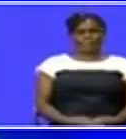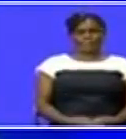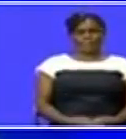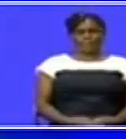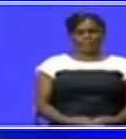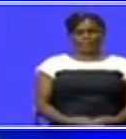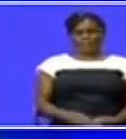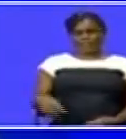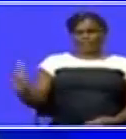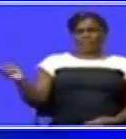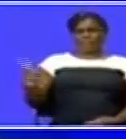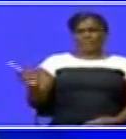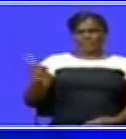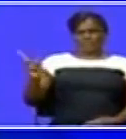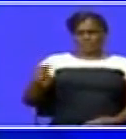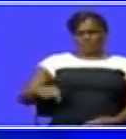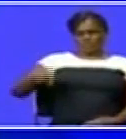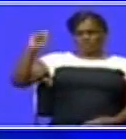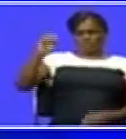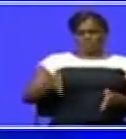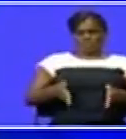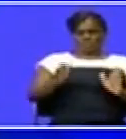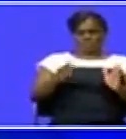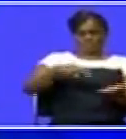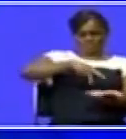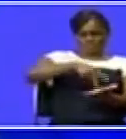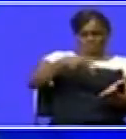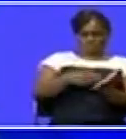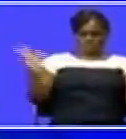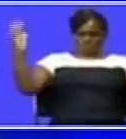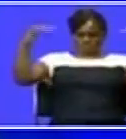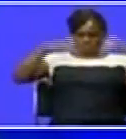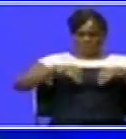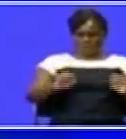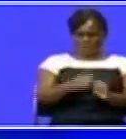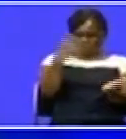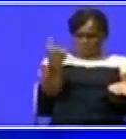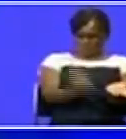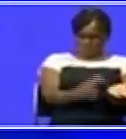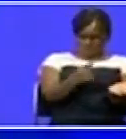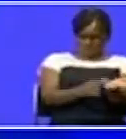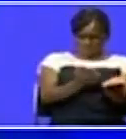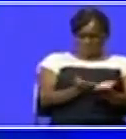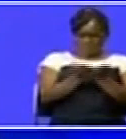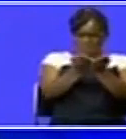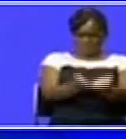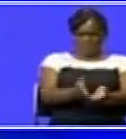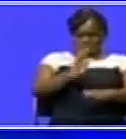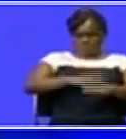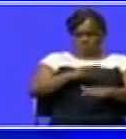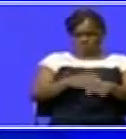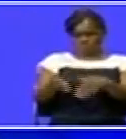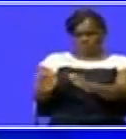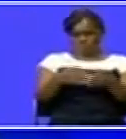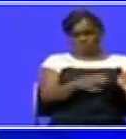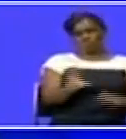The Head of State Summit at the Northern Corridor Integration Projects Conference held in Uganda today provided fertile ground for President